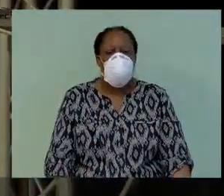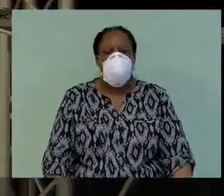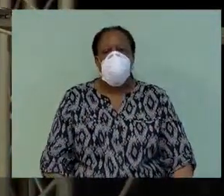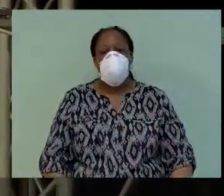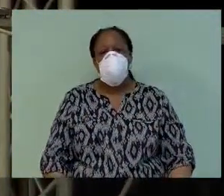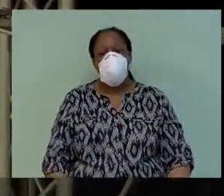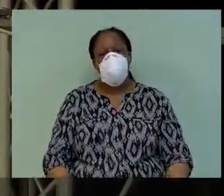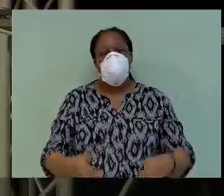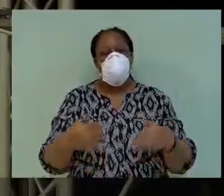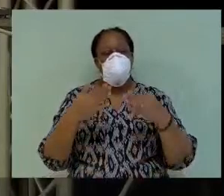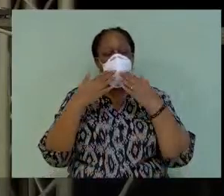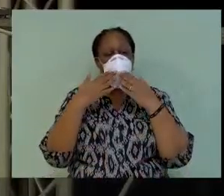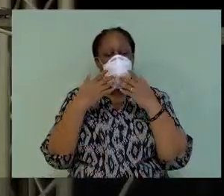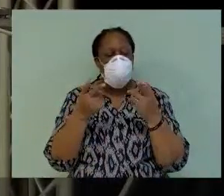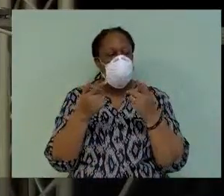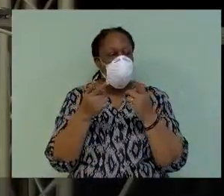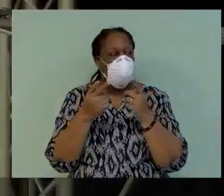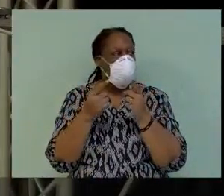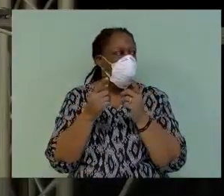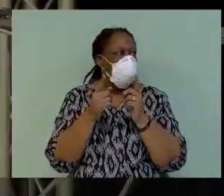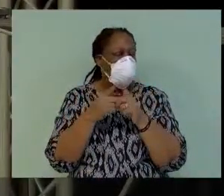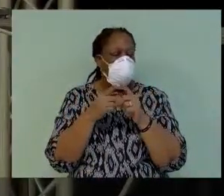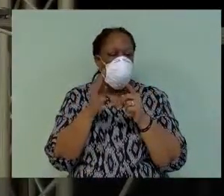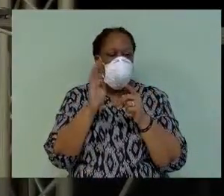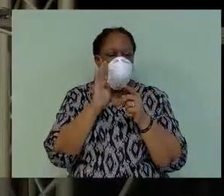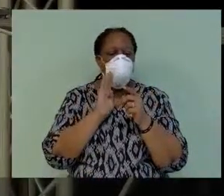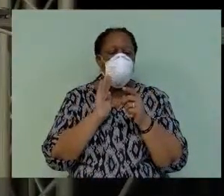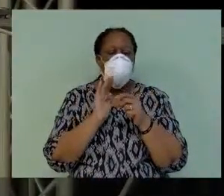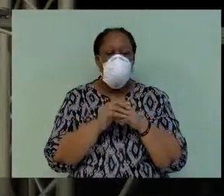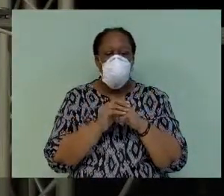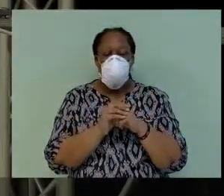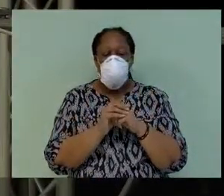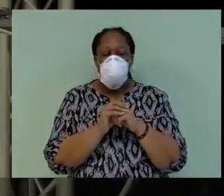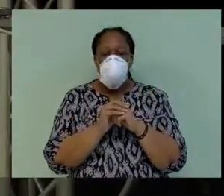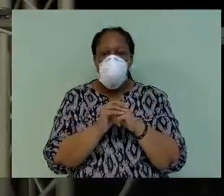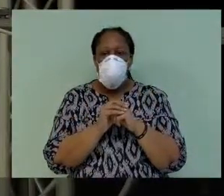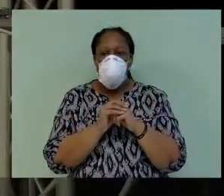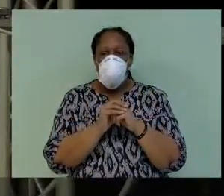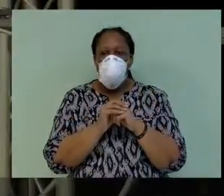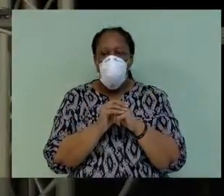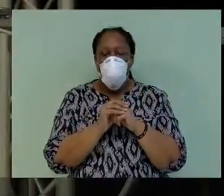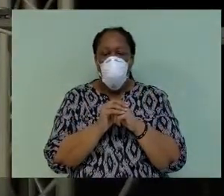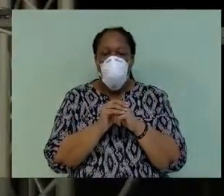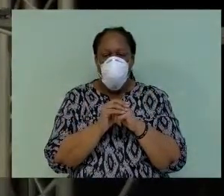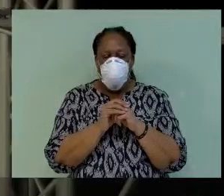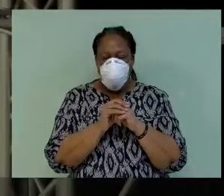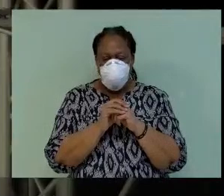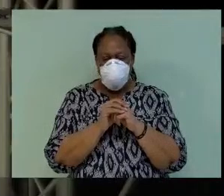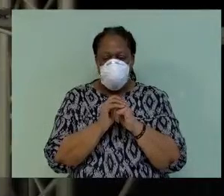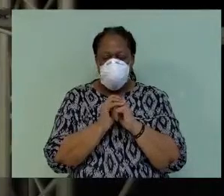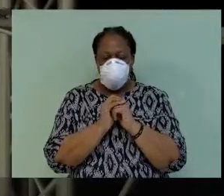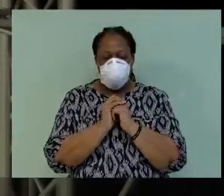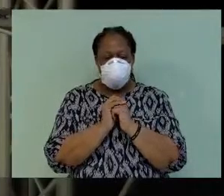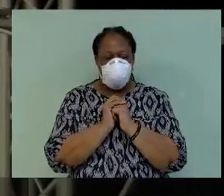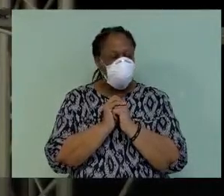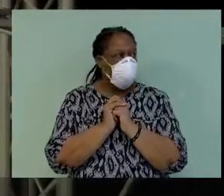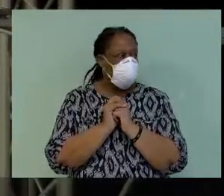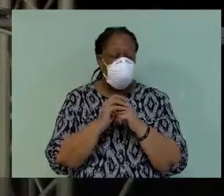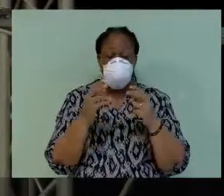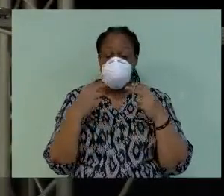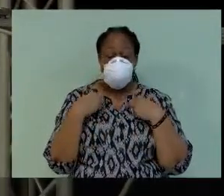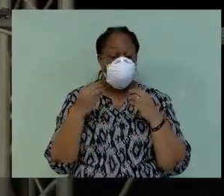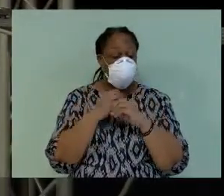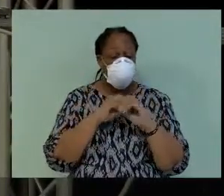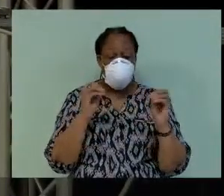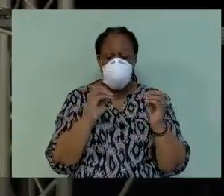Thank you very much, Ms. Brown. And we are seeing that while we have no